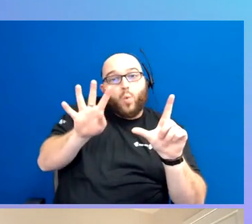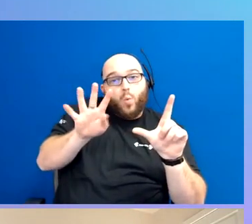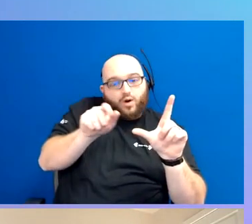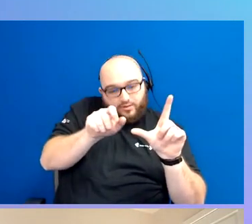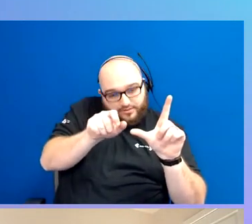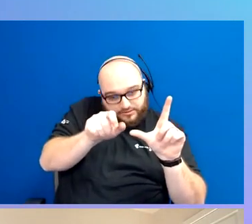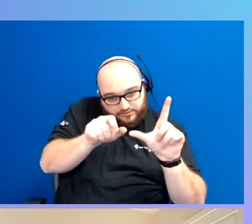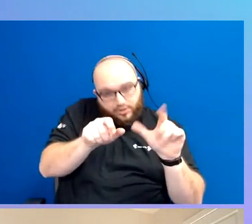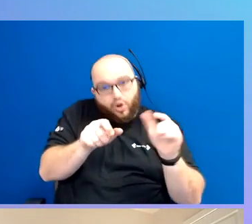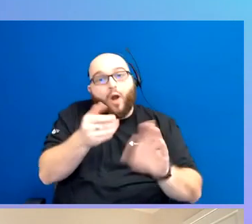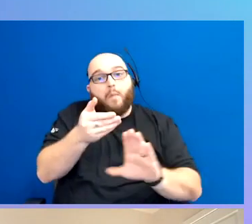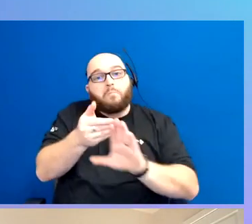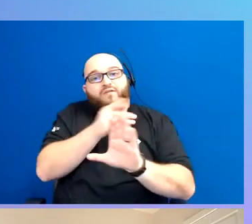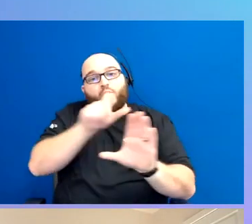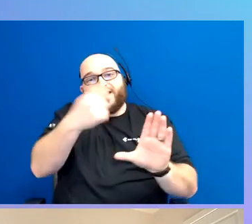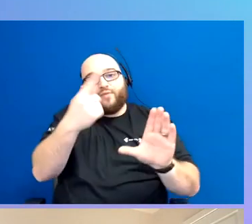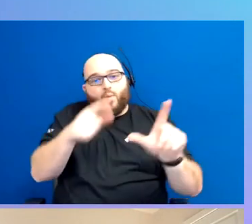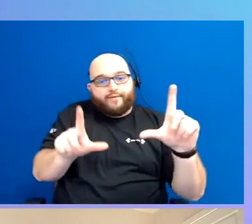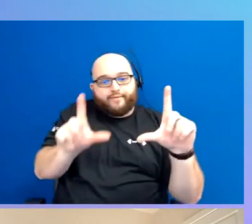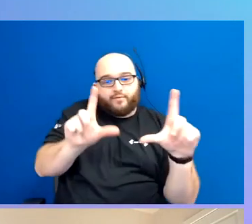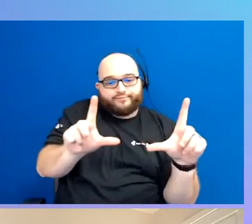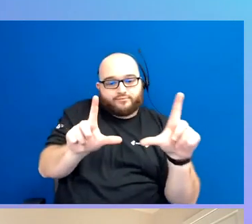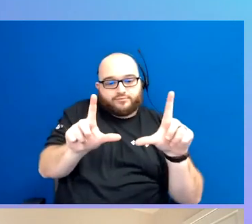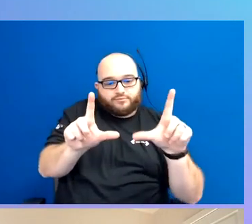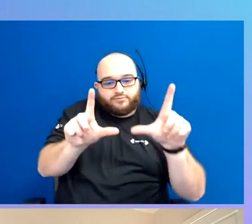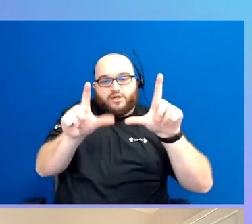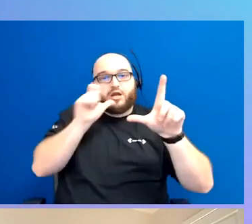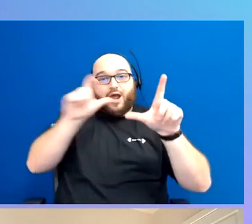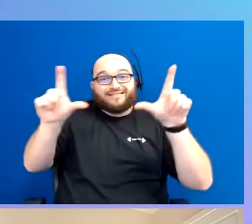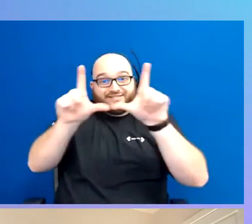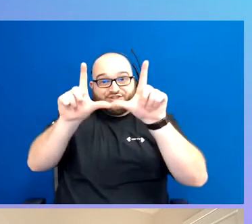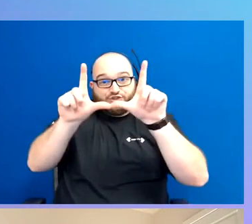this is a pass, because there is